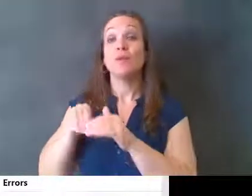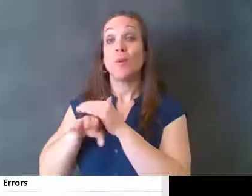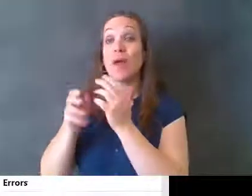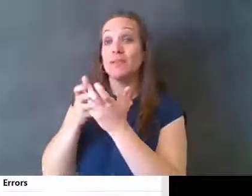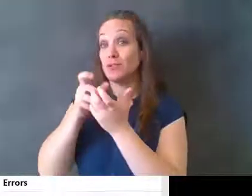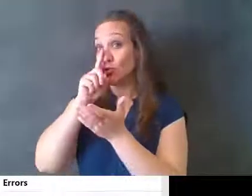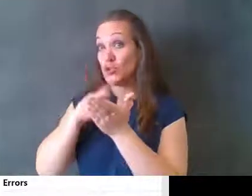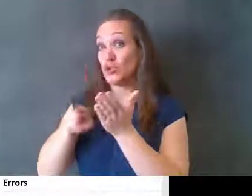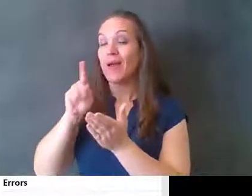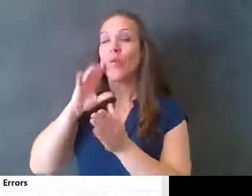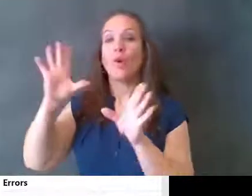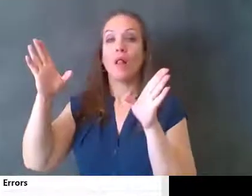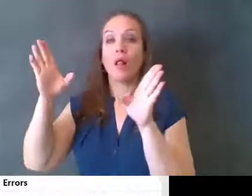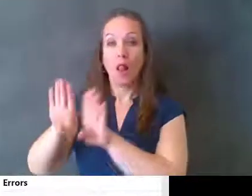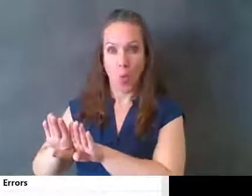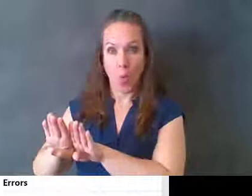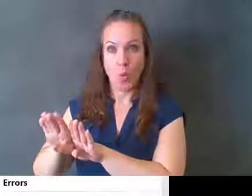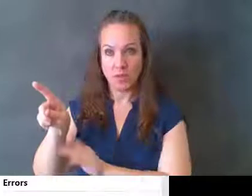will open it up